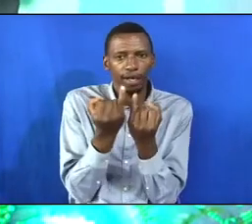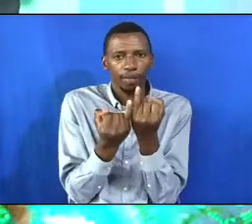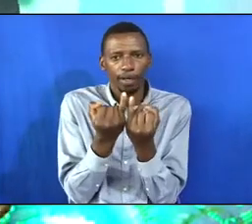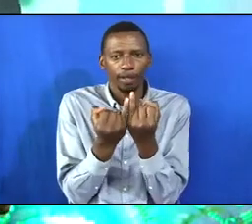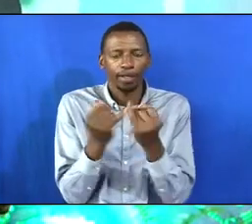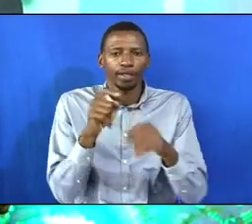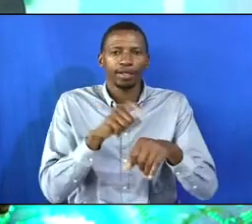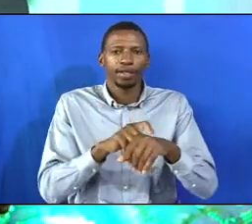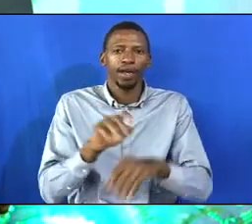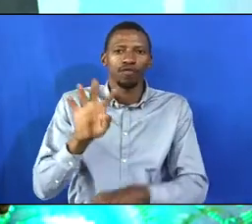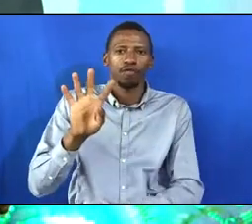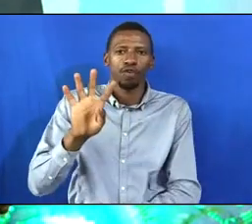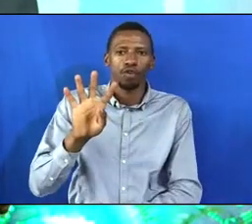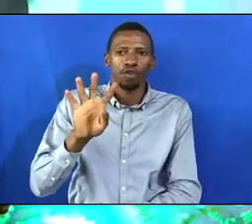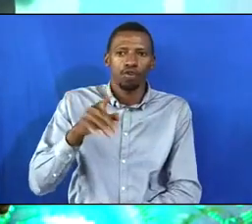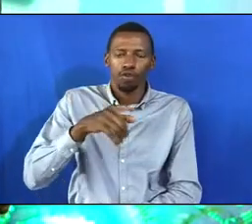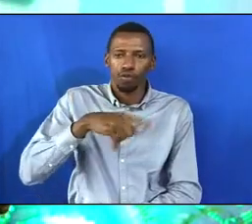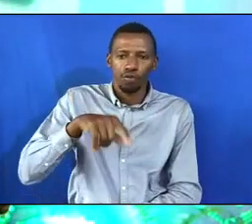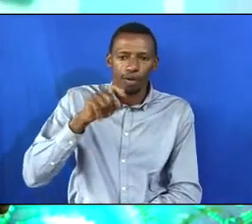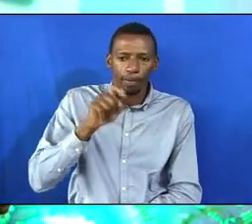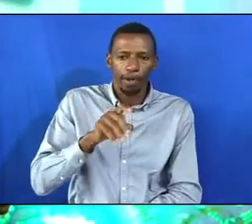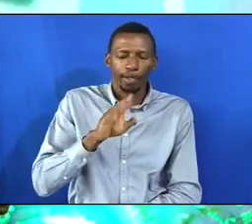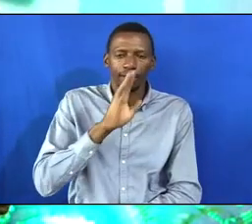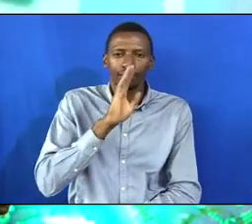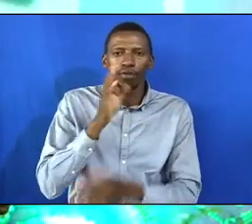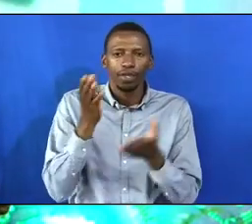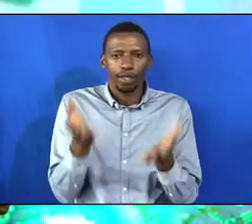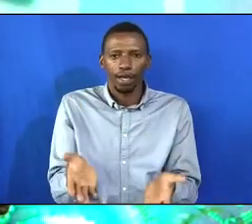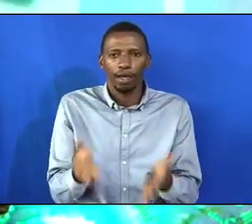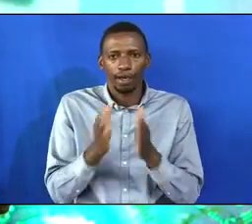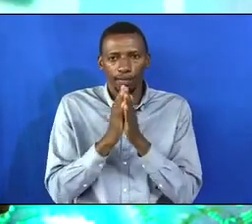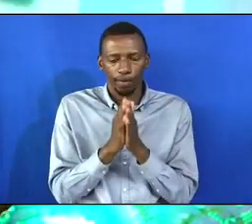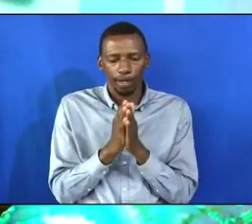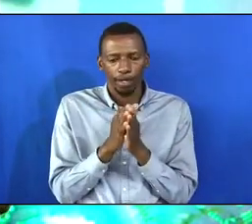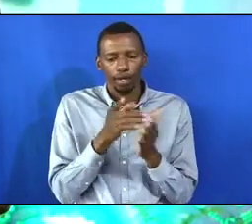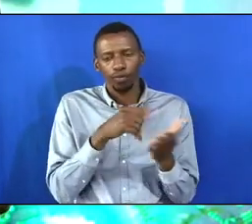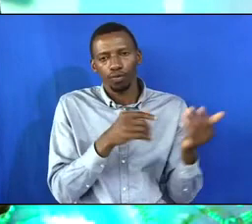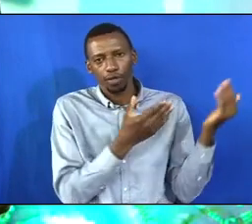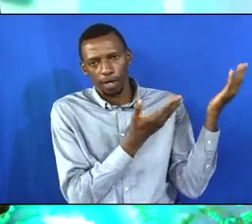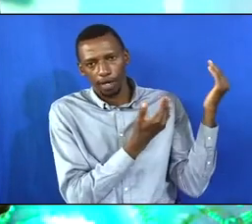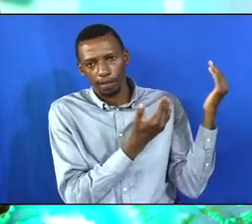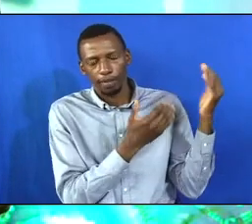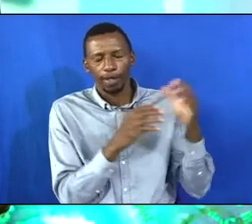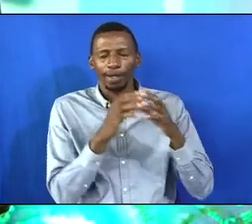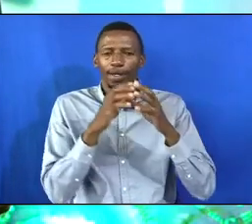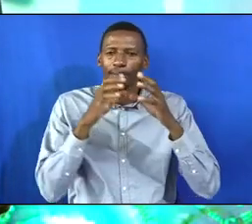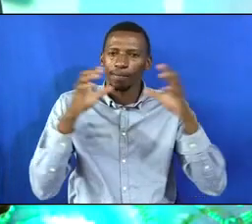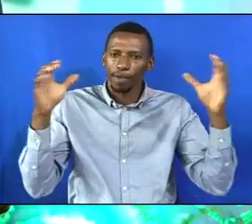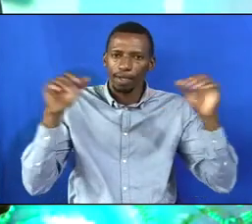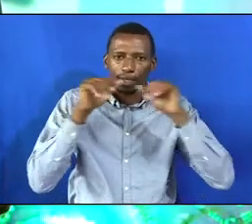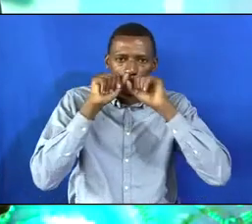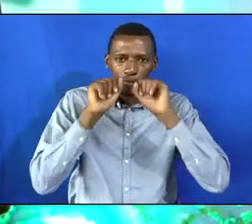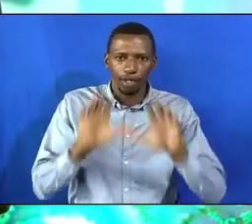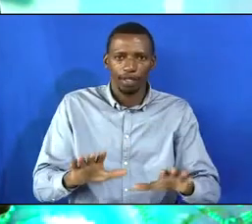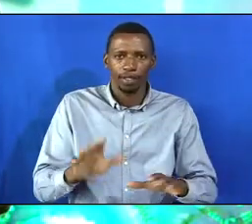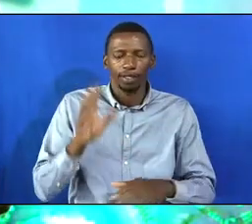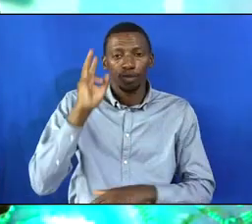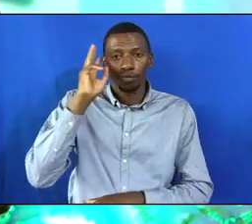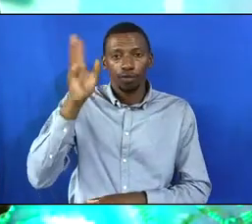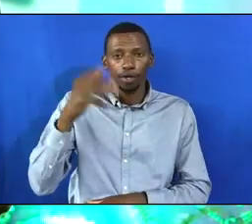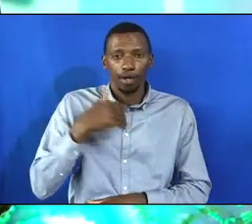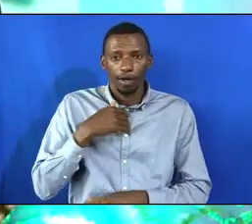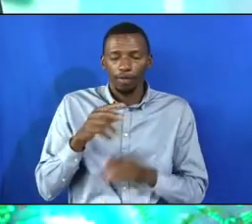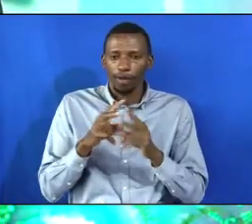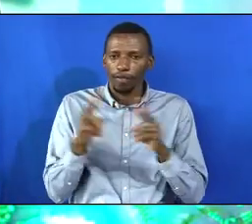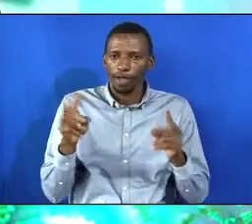be praying, and we expect huge blessings. I'm going to run a very special program,